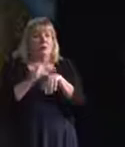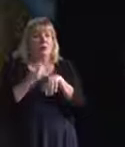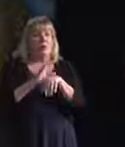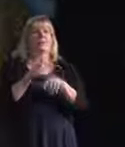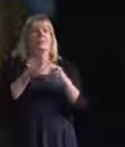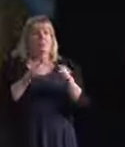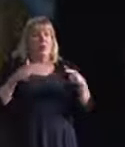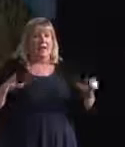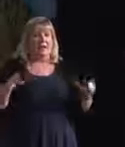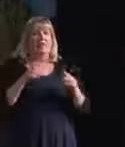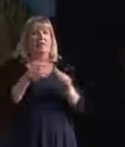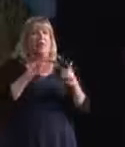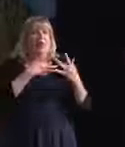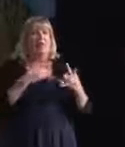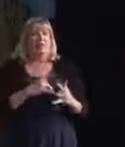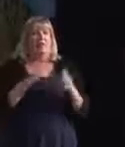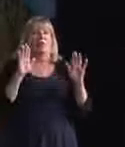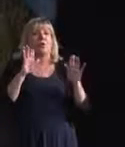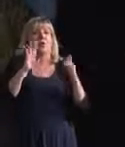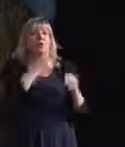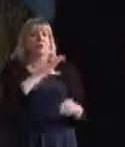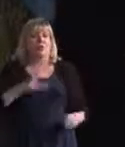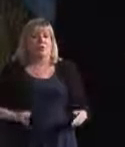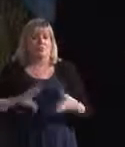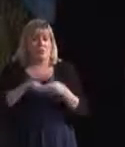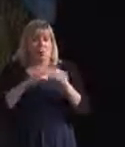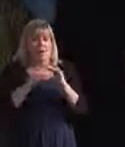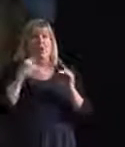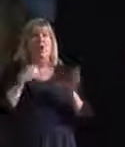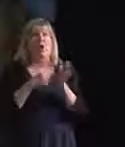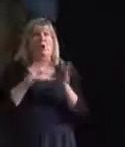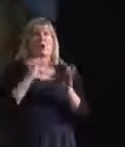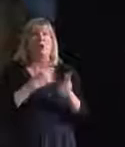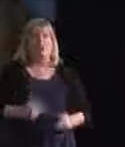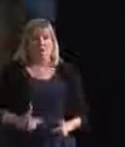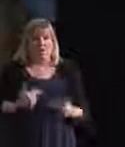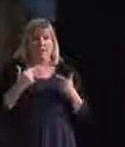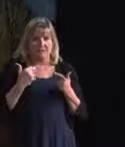at the heart of the great Christian story to which we owe our lives.